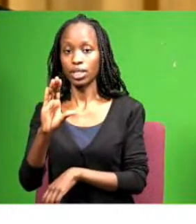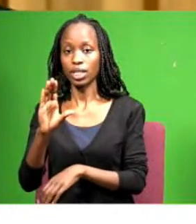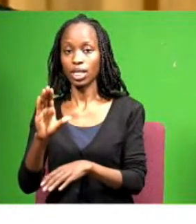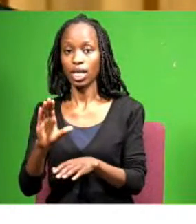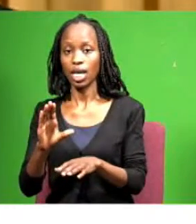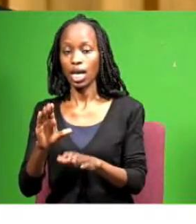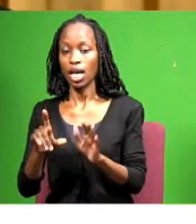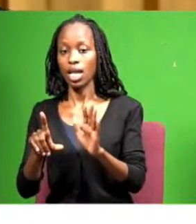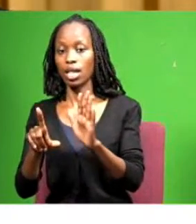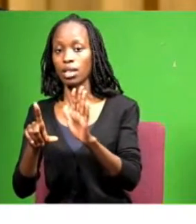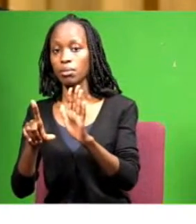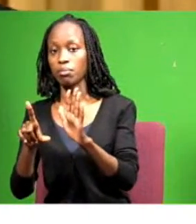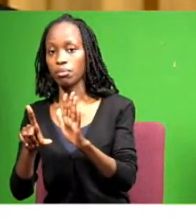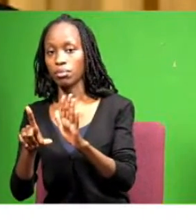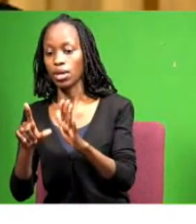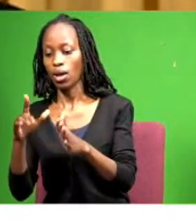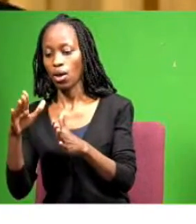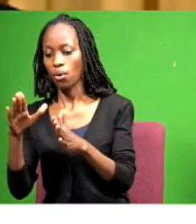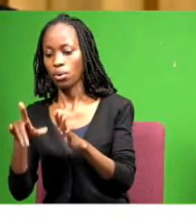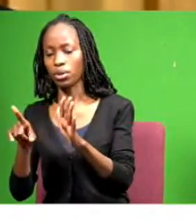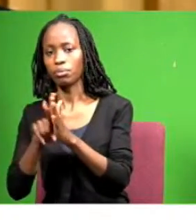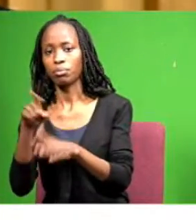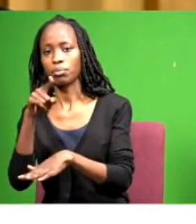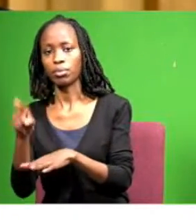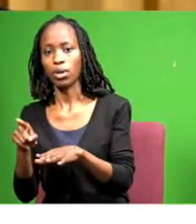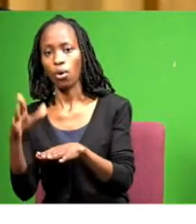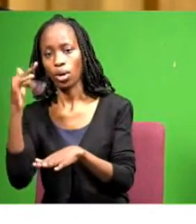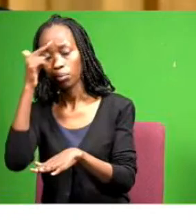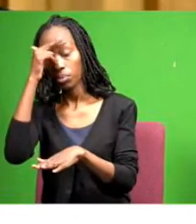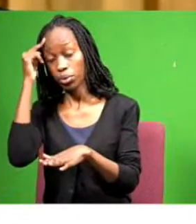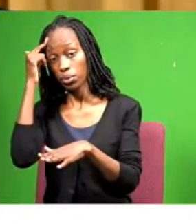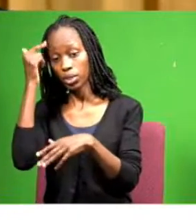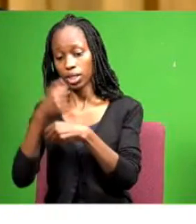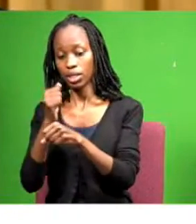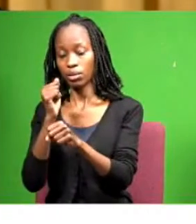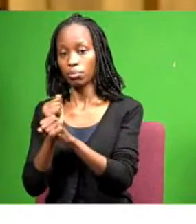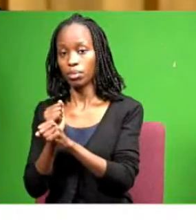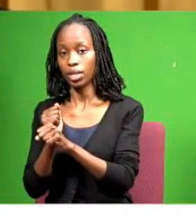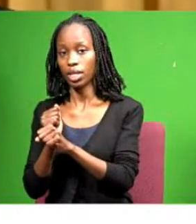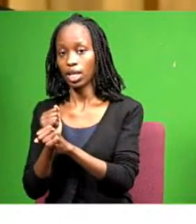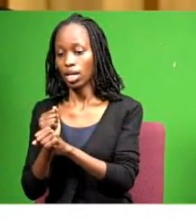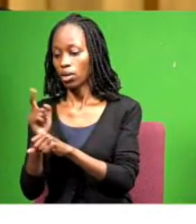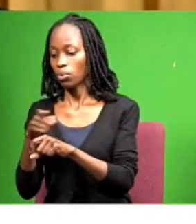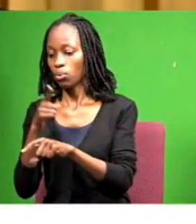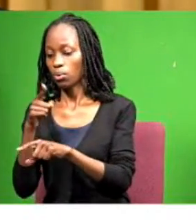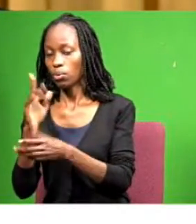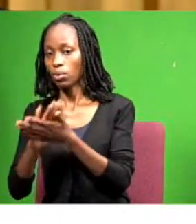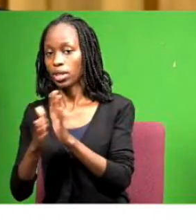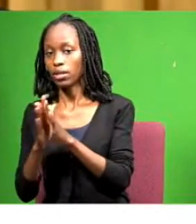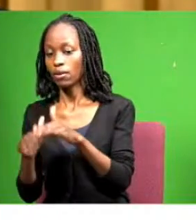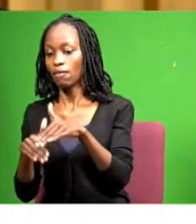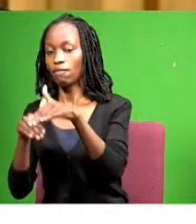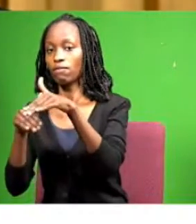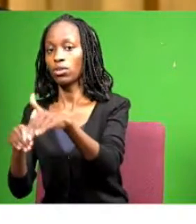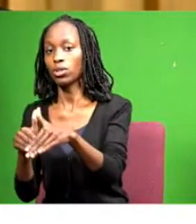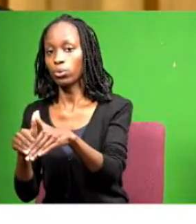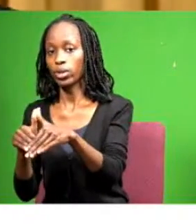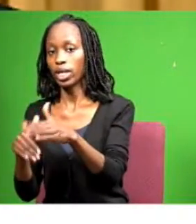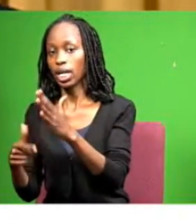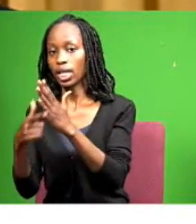and void because they were made without quorum and in violation of Sections 5, 6, and 11 of the Statutory Instruments